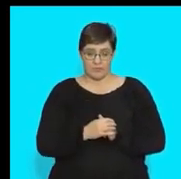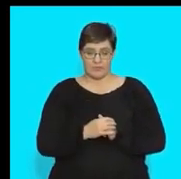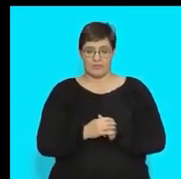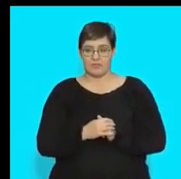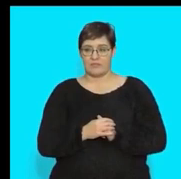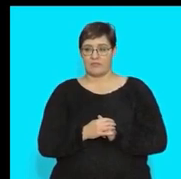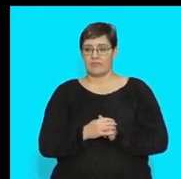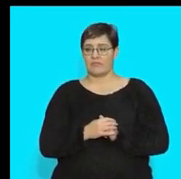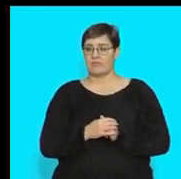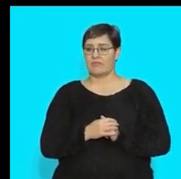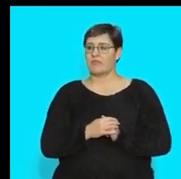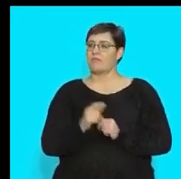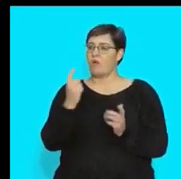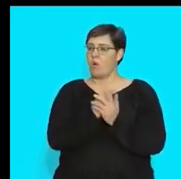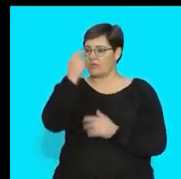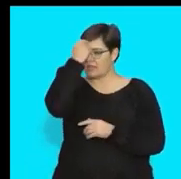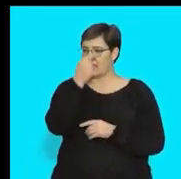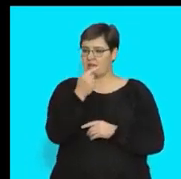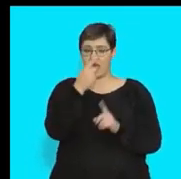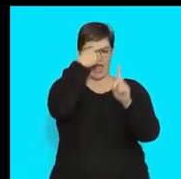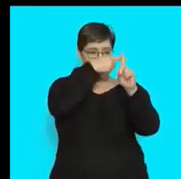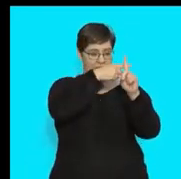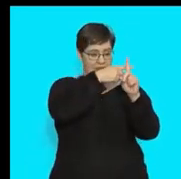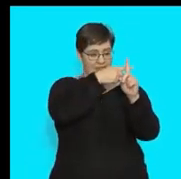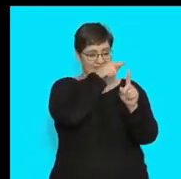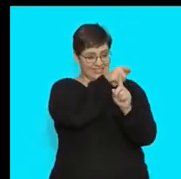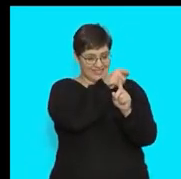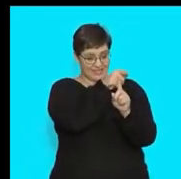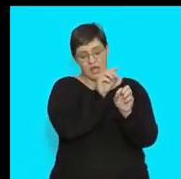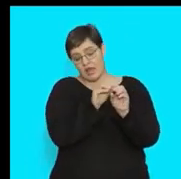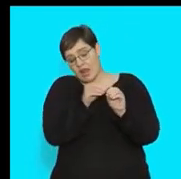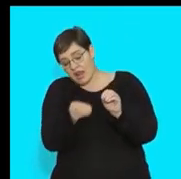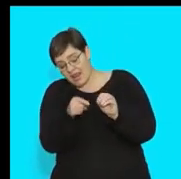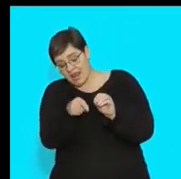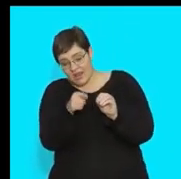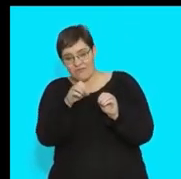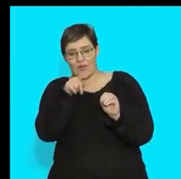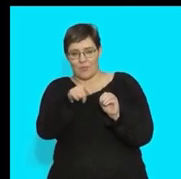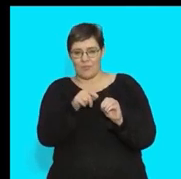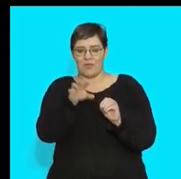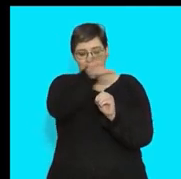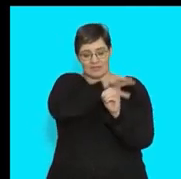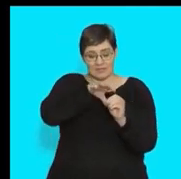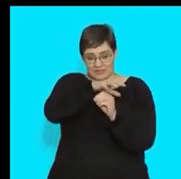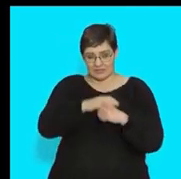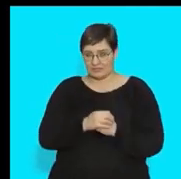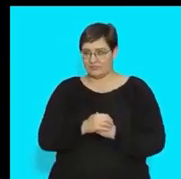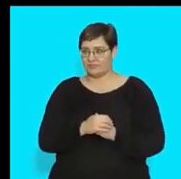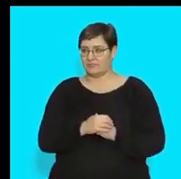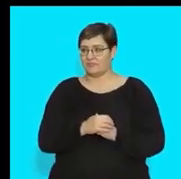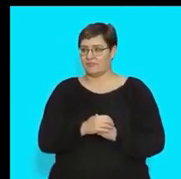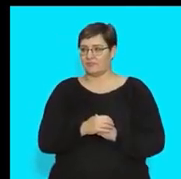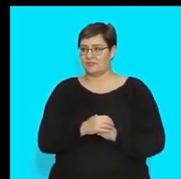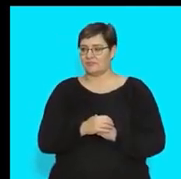is phloem. Now, always think the X is always going to be xylem. Phloem